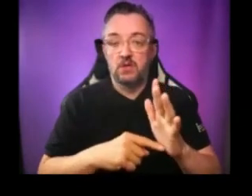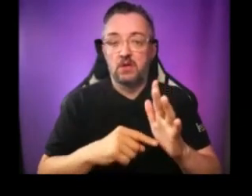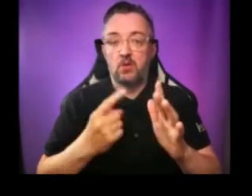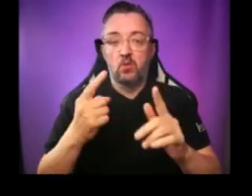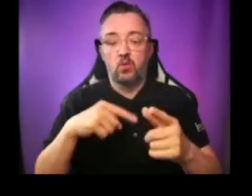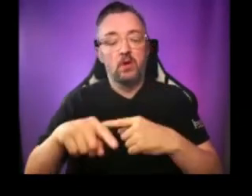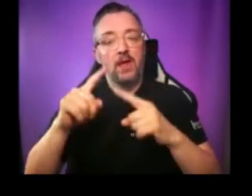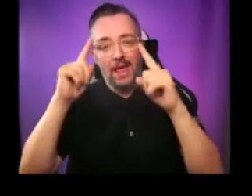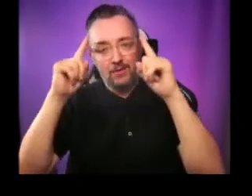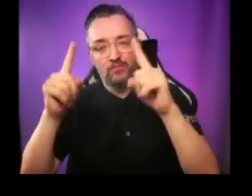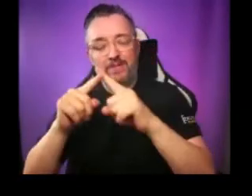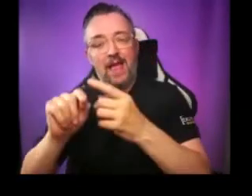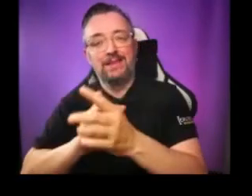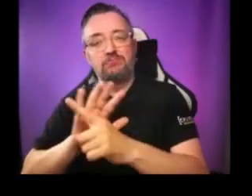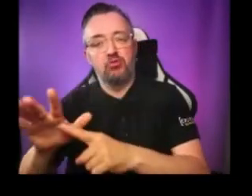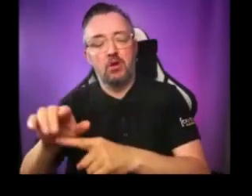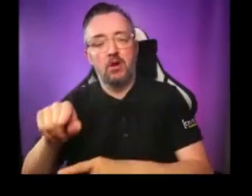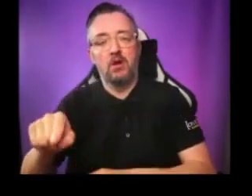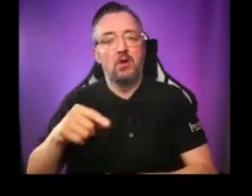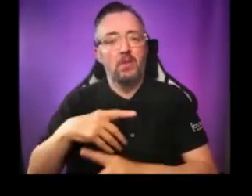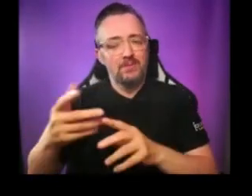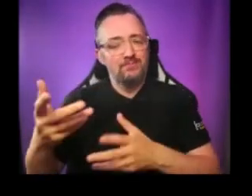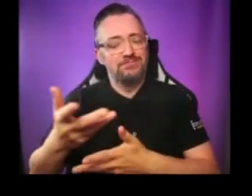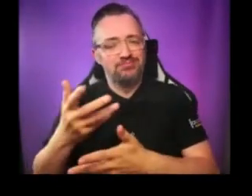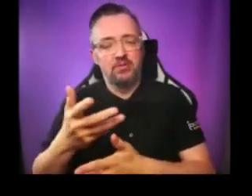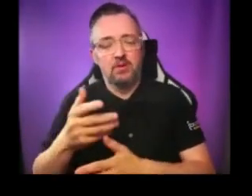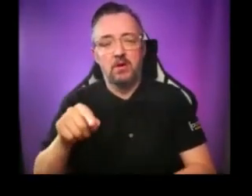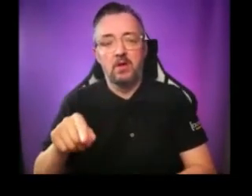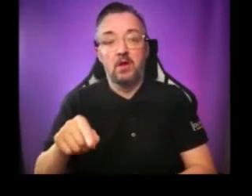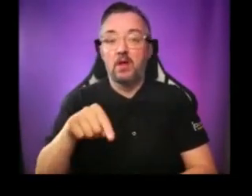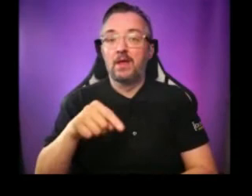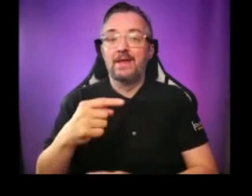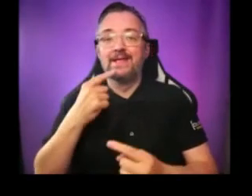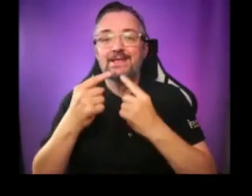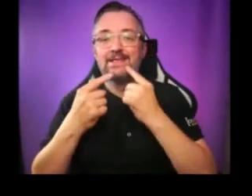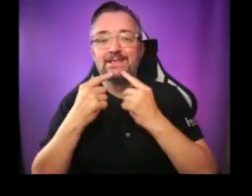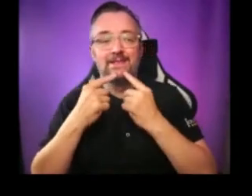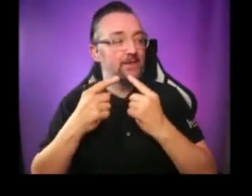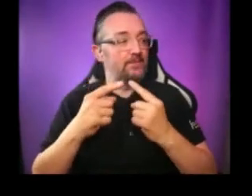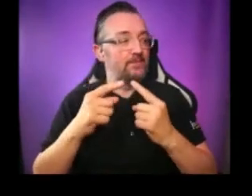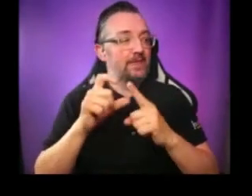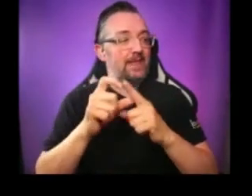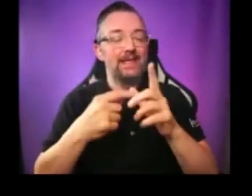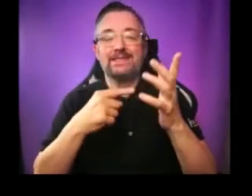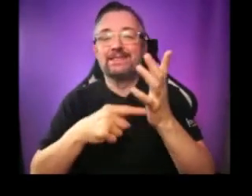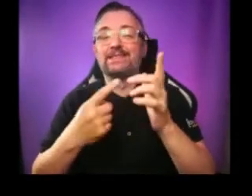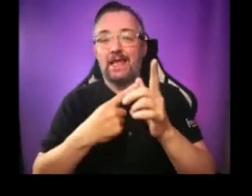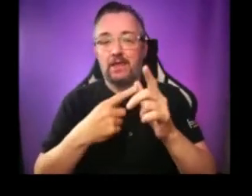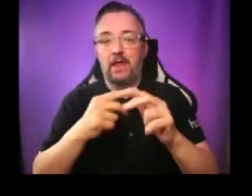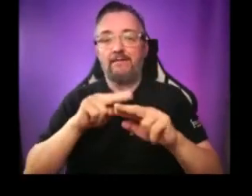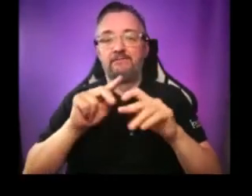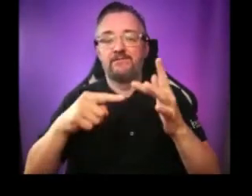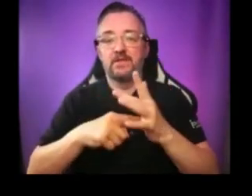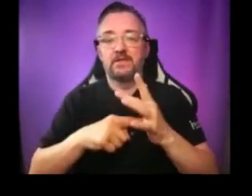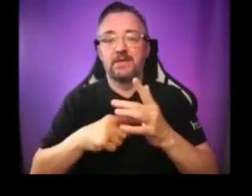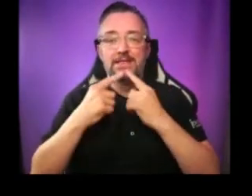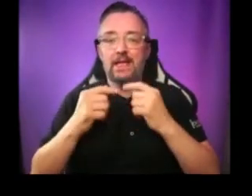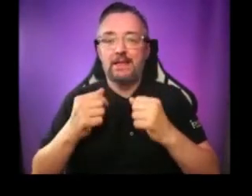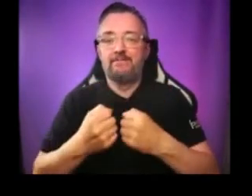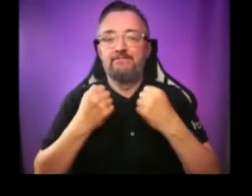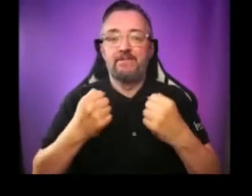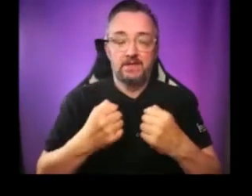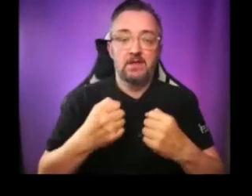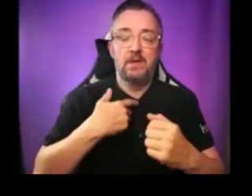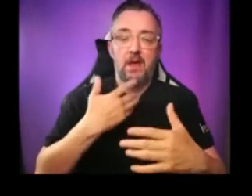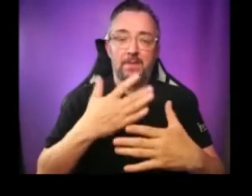Edinburgh, so that project I spoke to about working in schools. So this is the DataFit project that I work on, led by Dr. Samantha Faulkner and Professor Judy